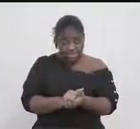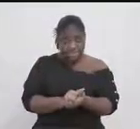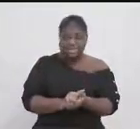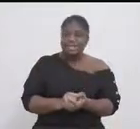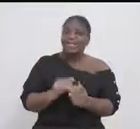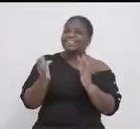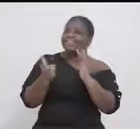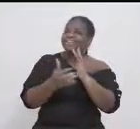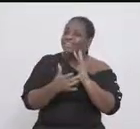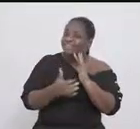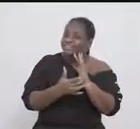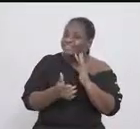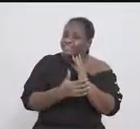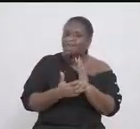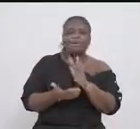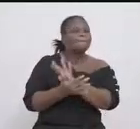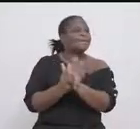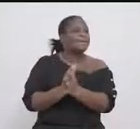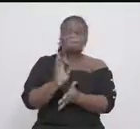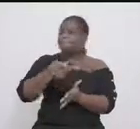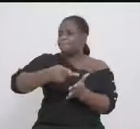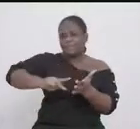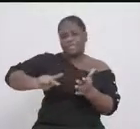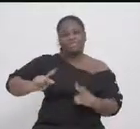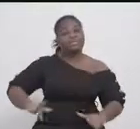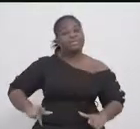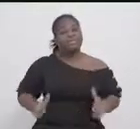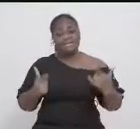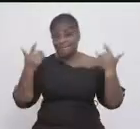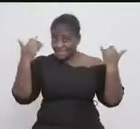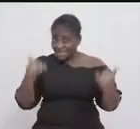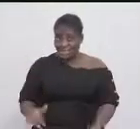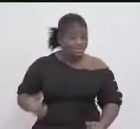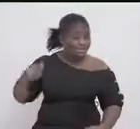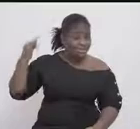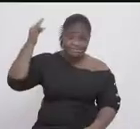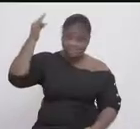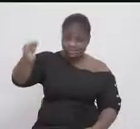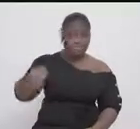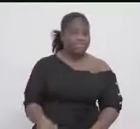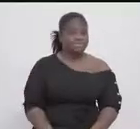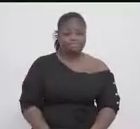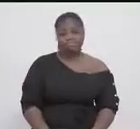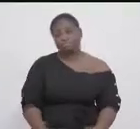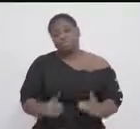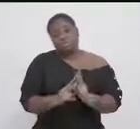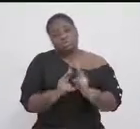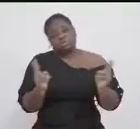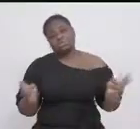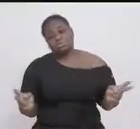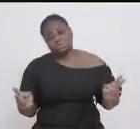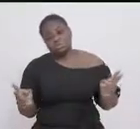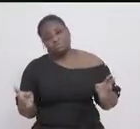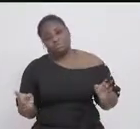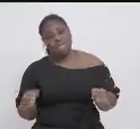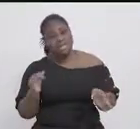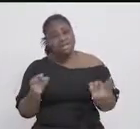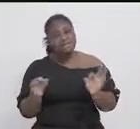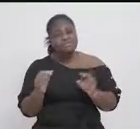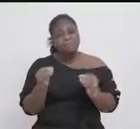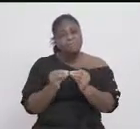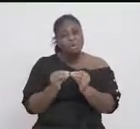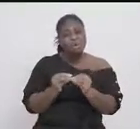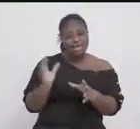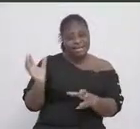be a part of our lives, now and in the future. So with a lot more people